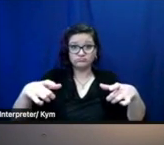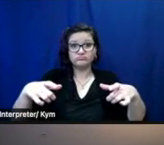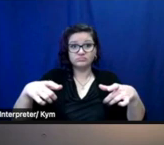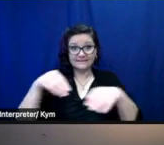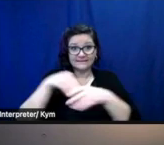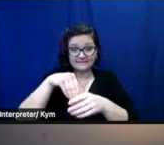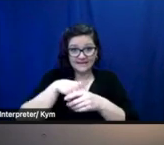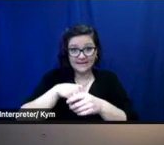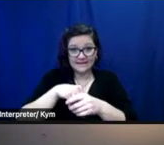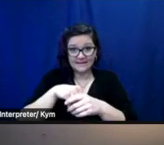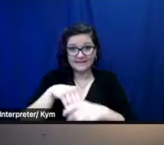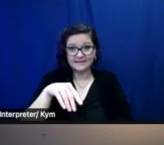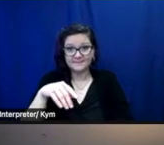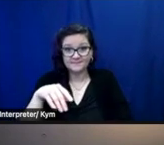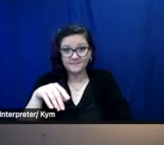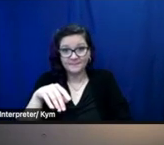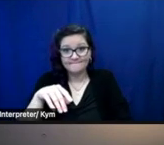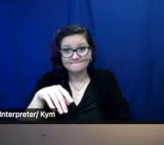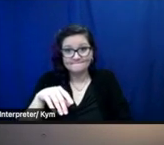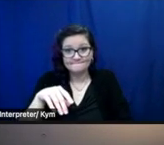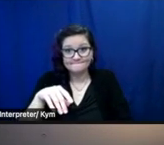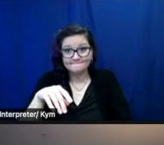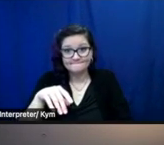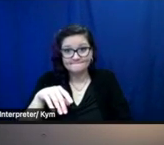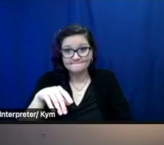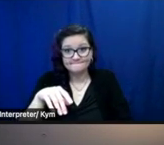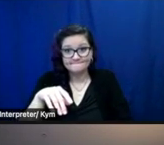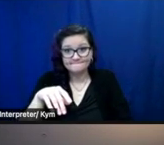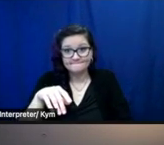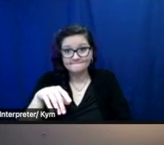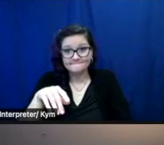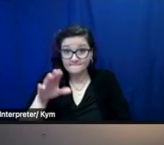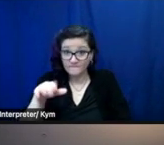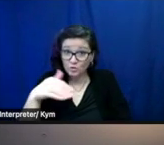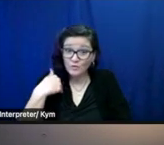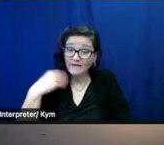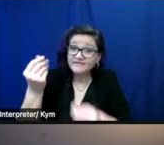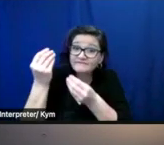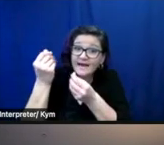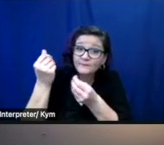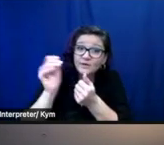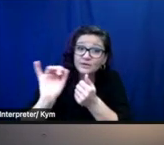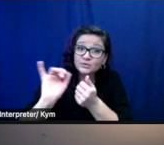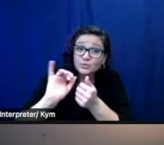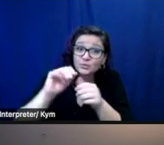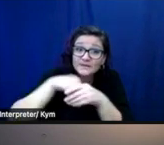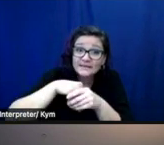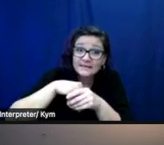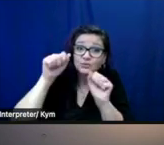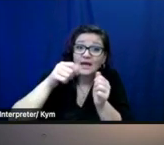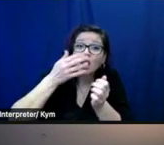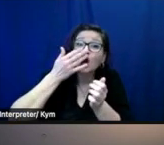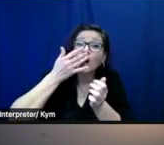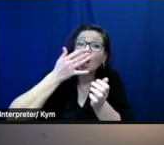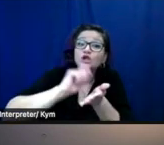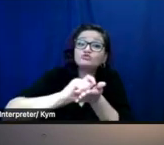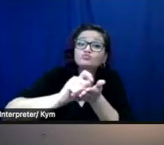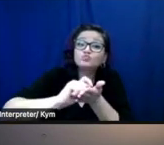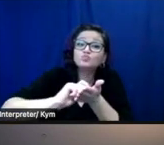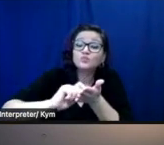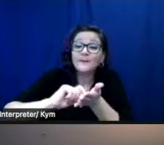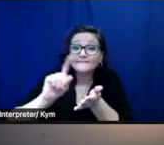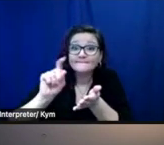Your hoop. You can put your square inside, right? Do you have your fabric in there too somewhere that you get to color?